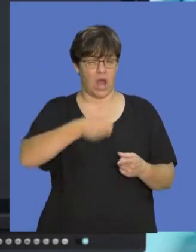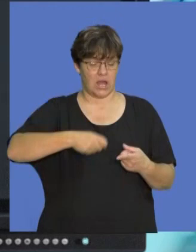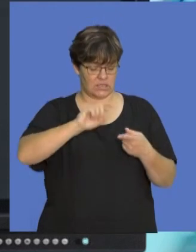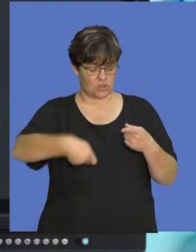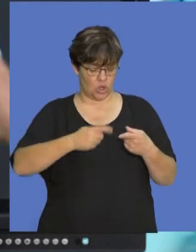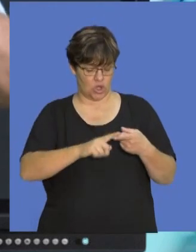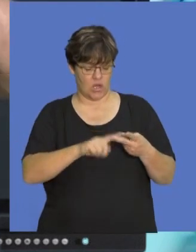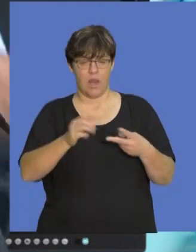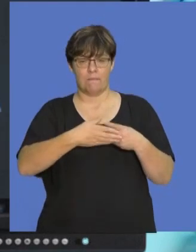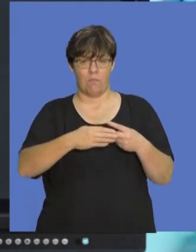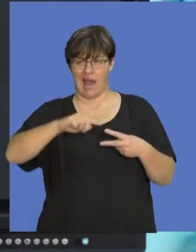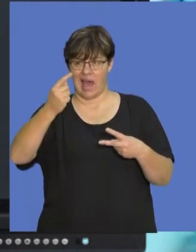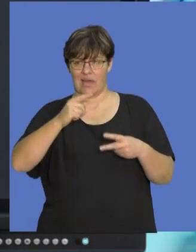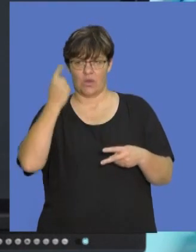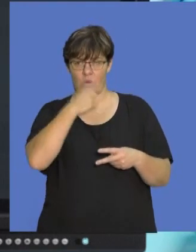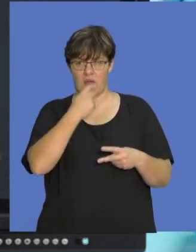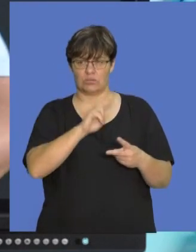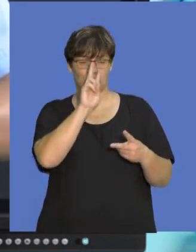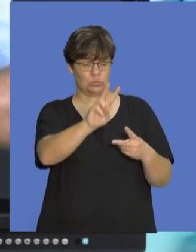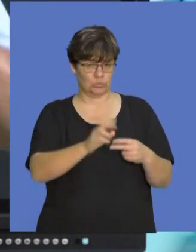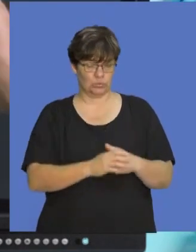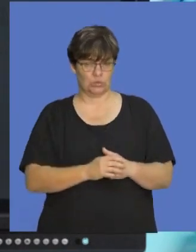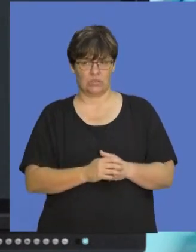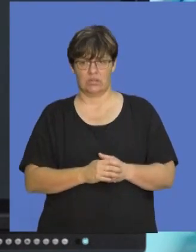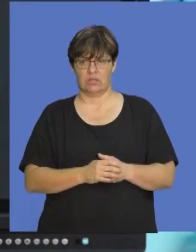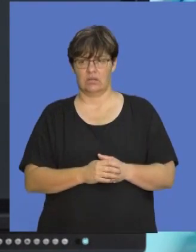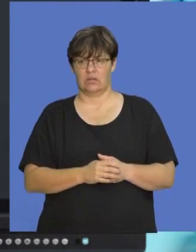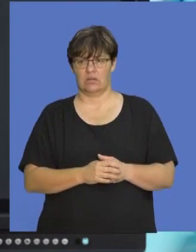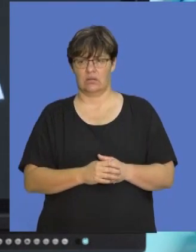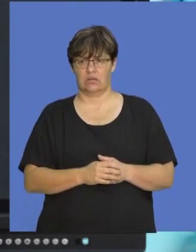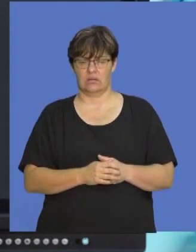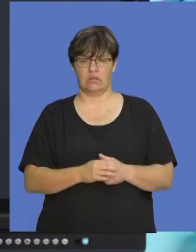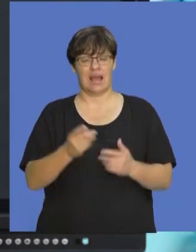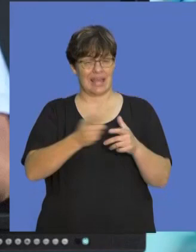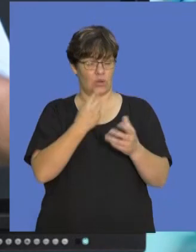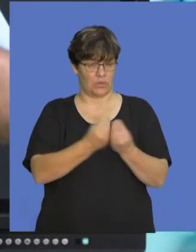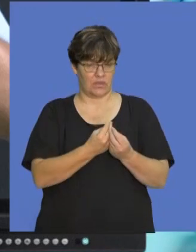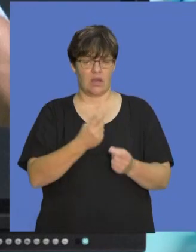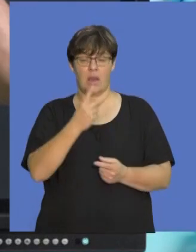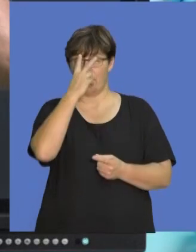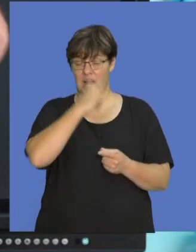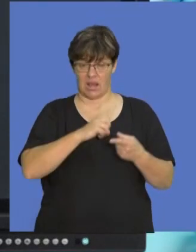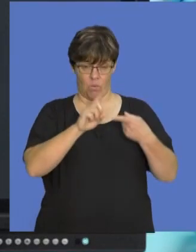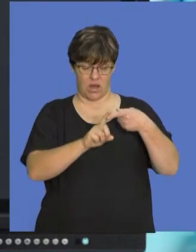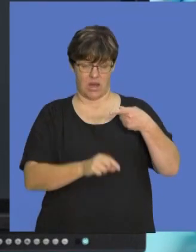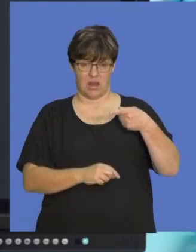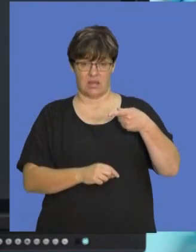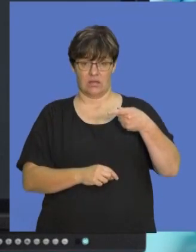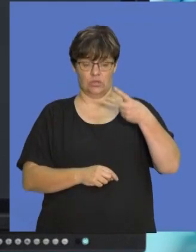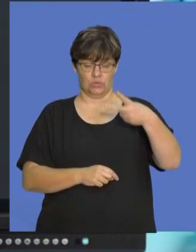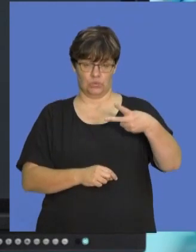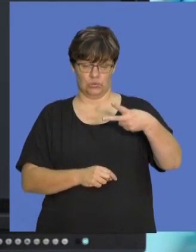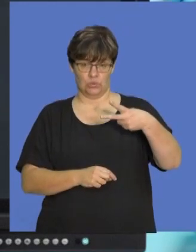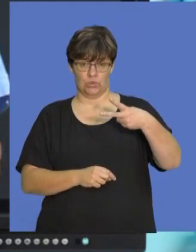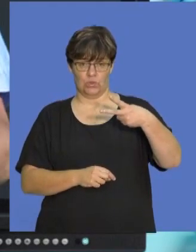what I've got. I've got a white sock and another white sock. That's 2 white socks. And over here, count with me. That's a